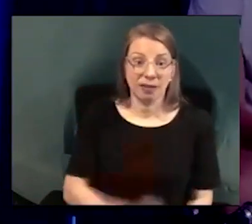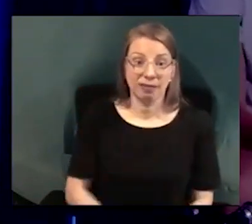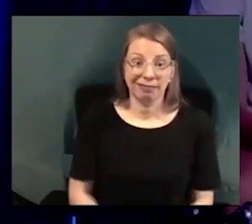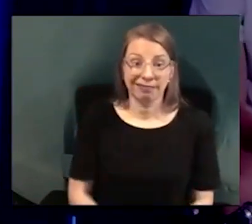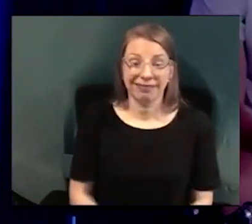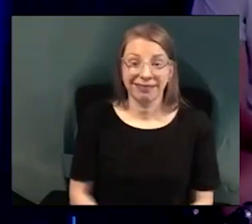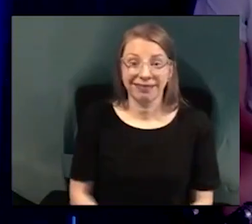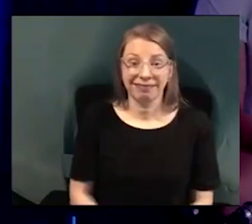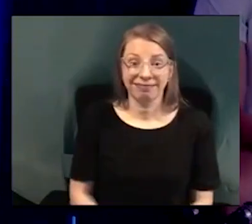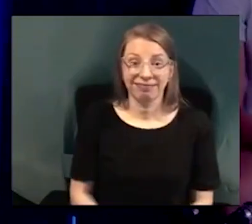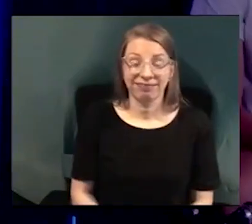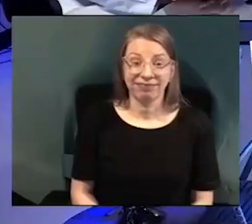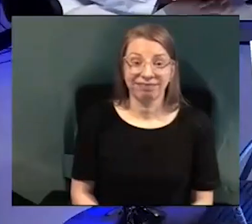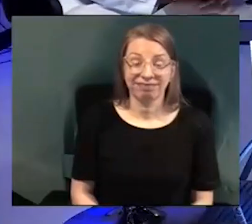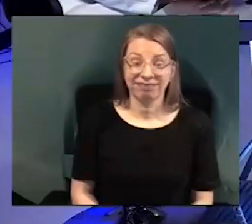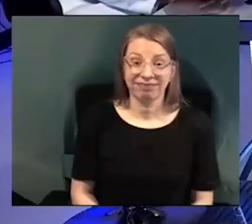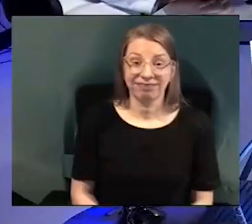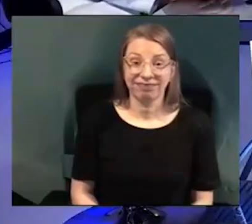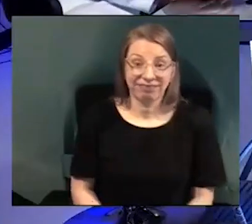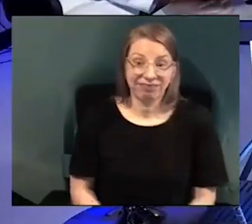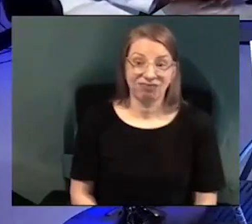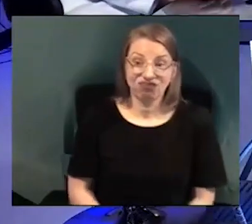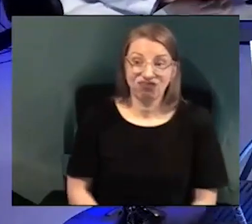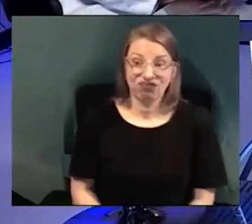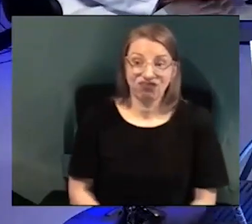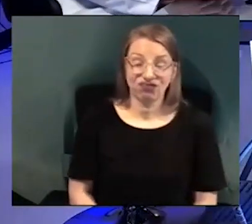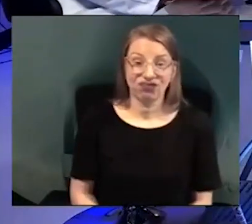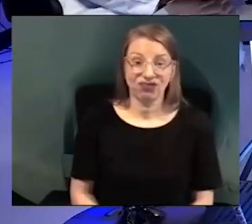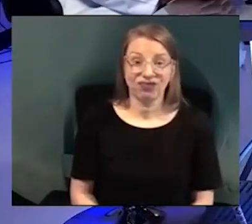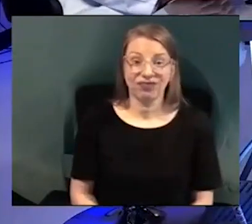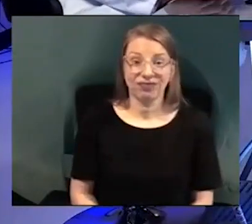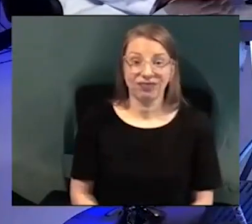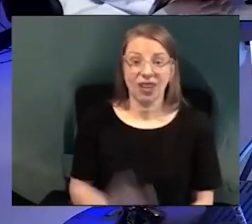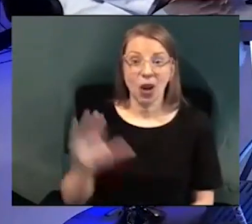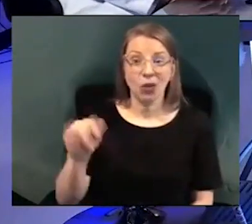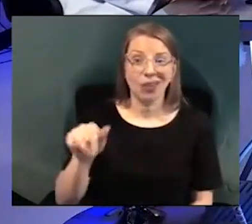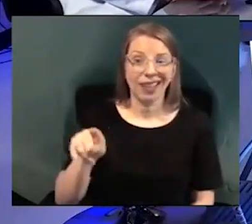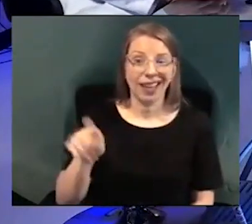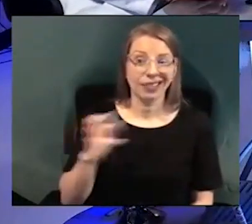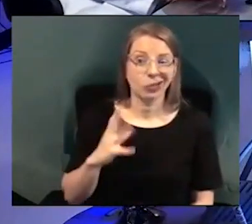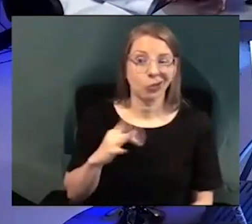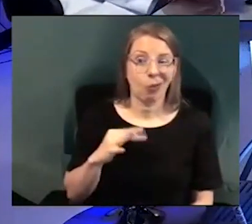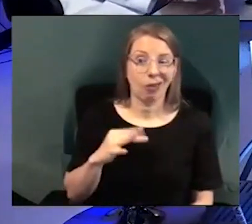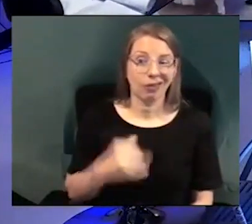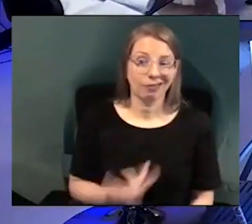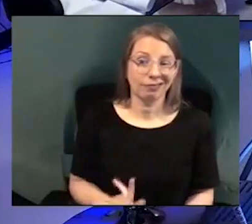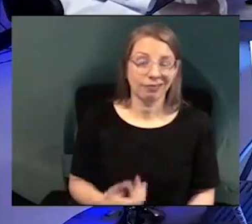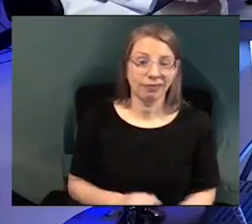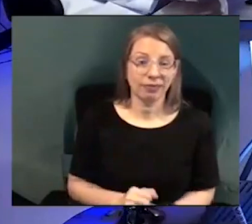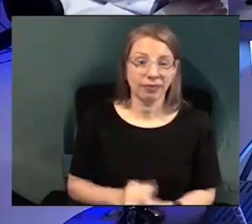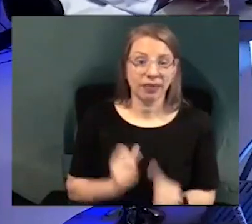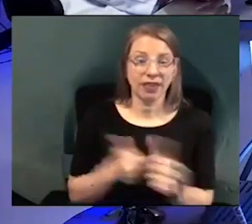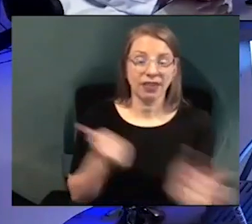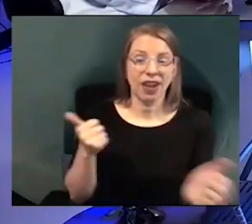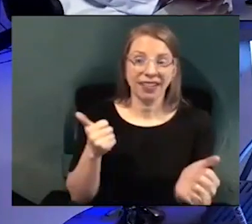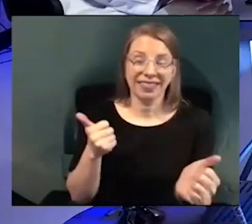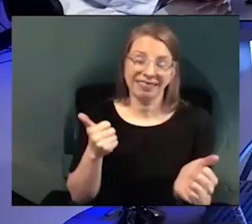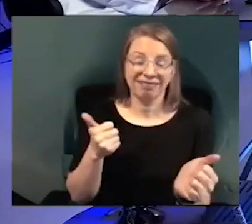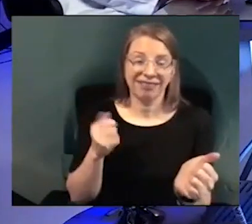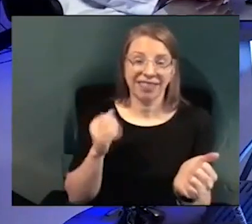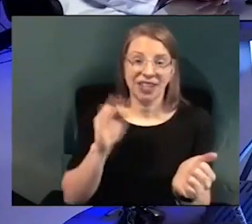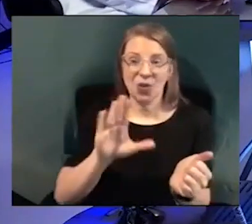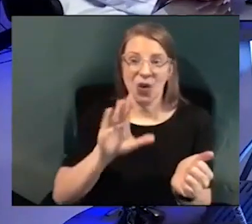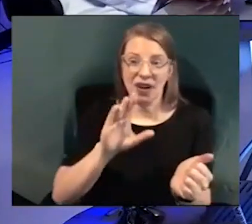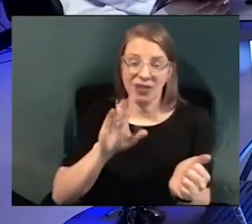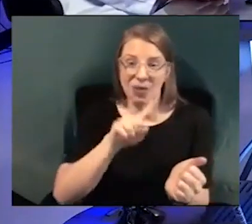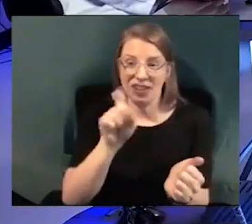That's because they didn't acknowledge how cool we were. Colette's cool. They avoided it and just said they'll hang out. Yeah.